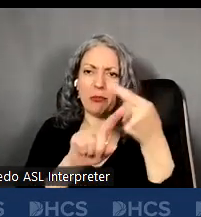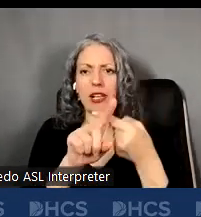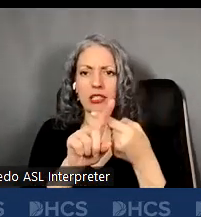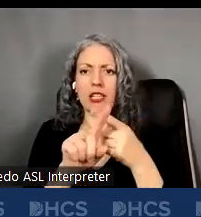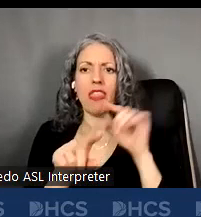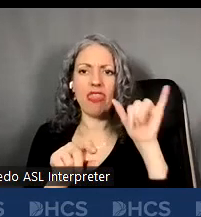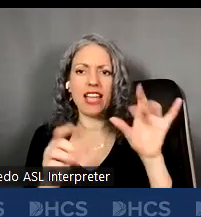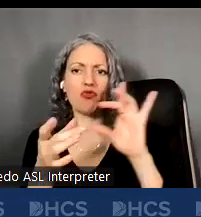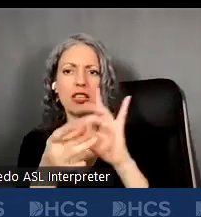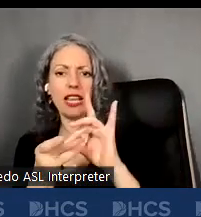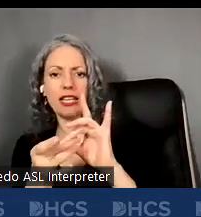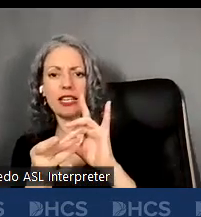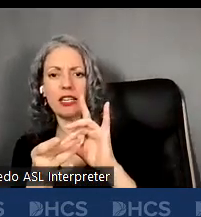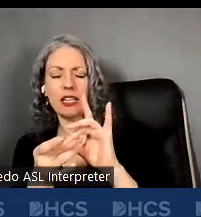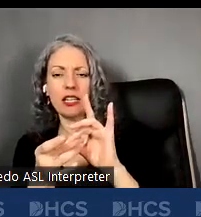to